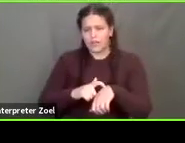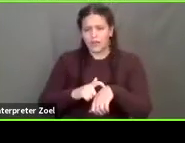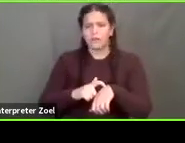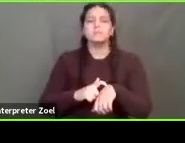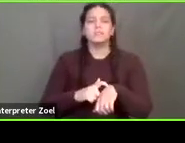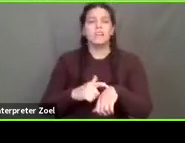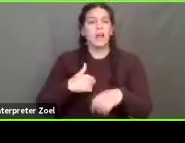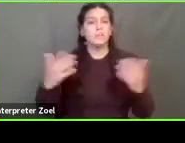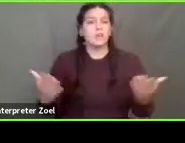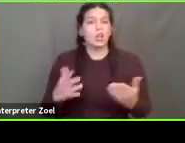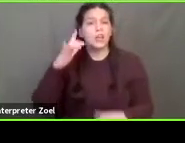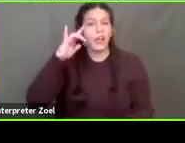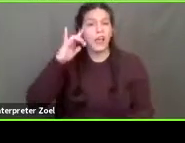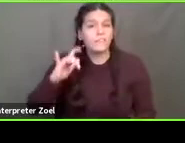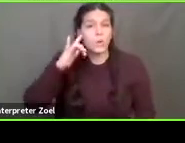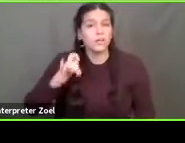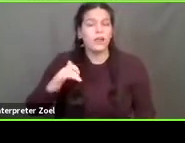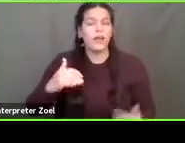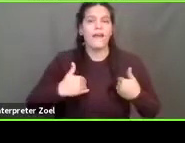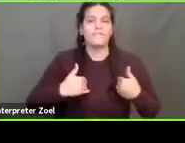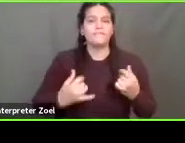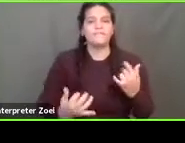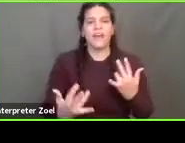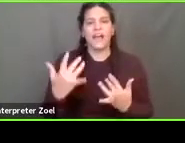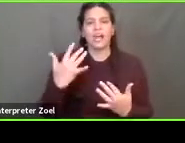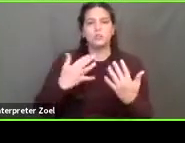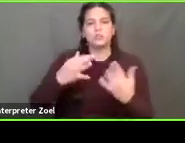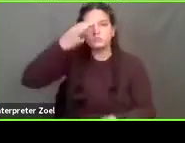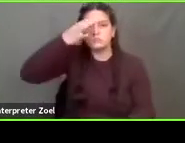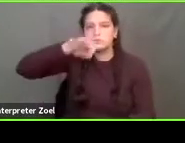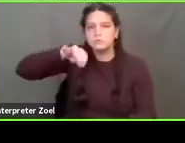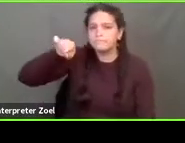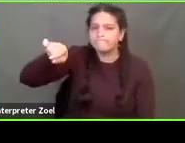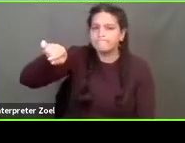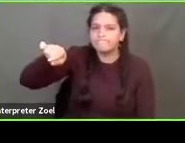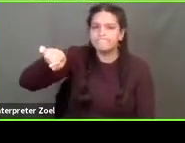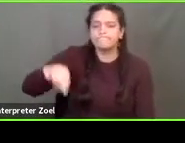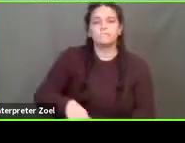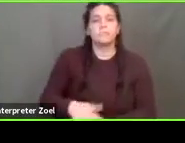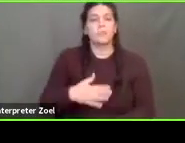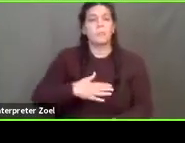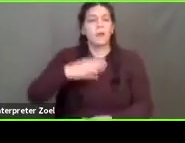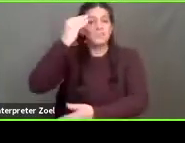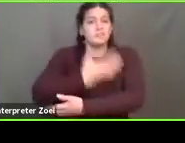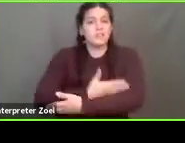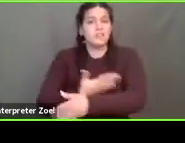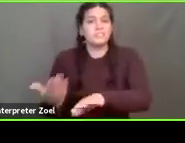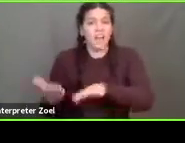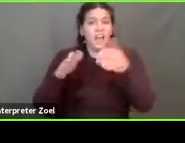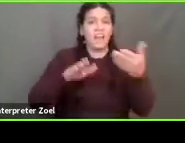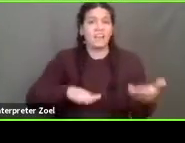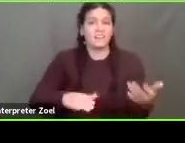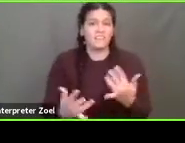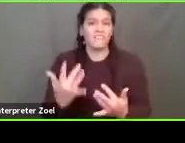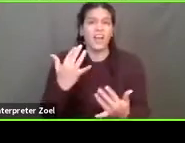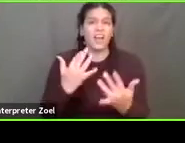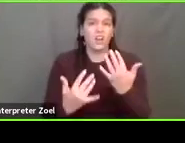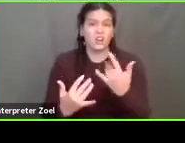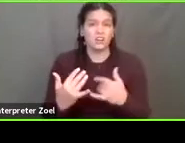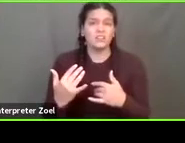and there's fires very close by. My son died in a fire some time ago,